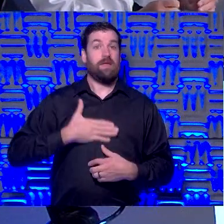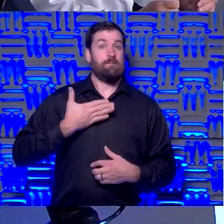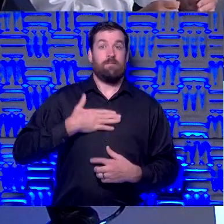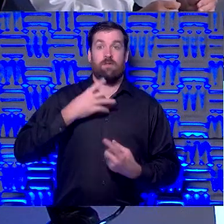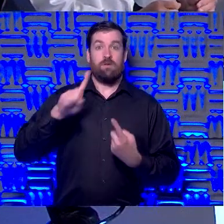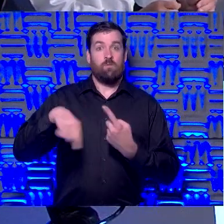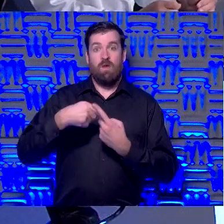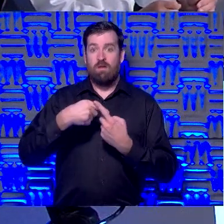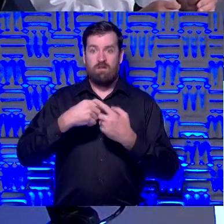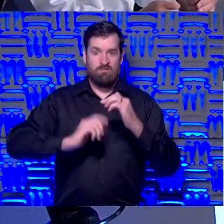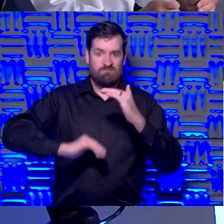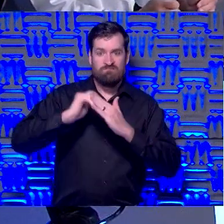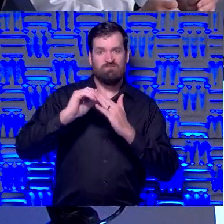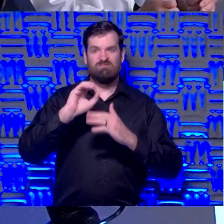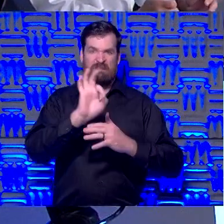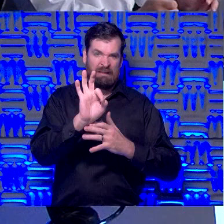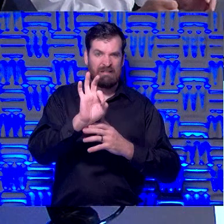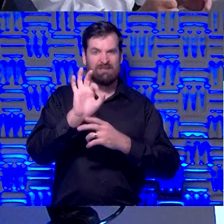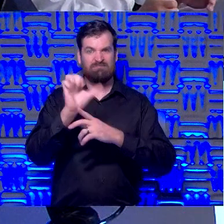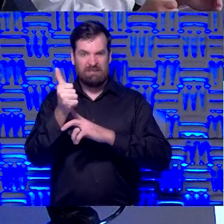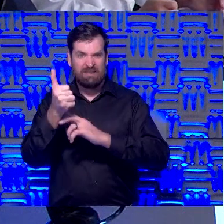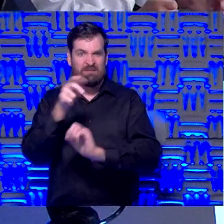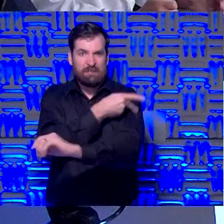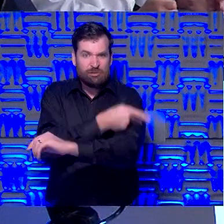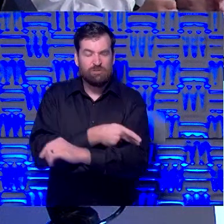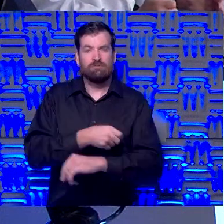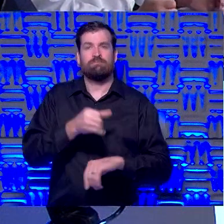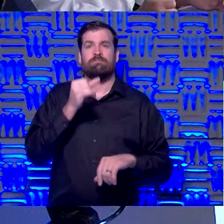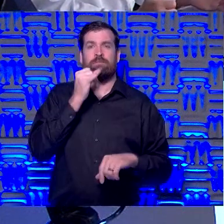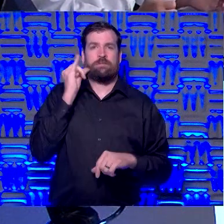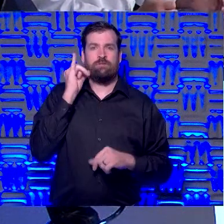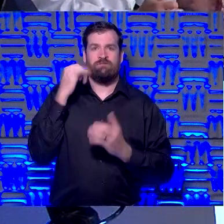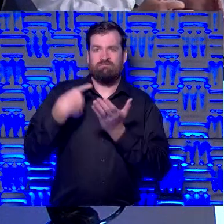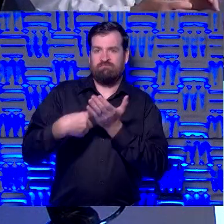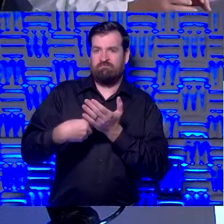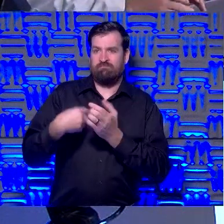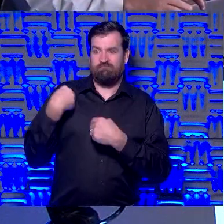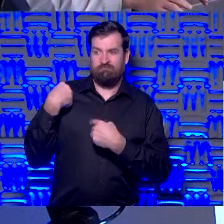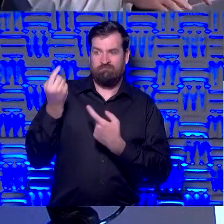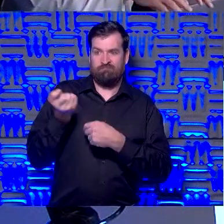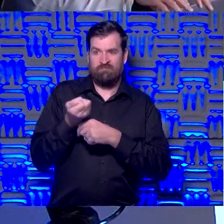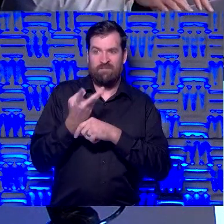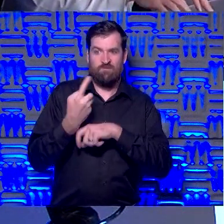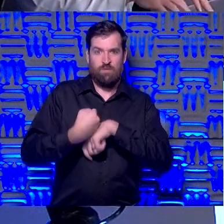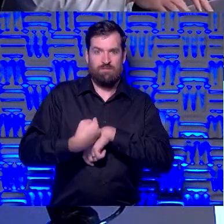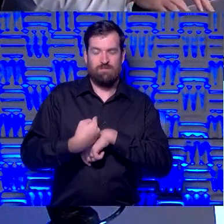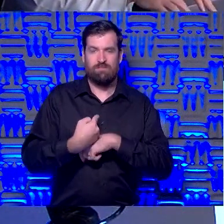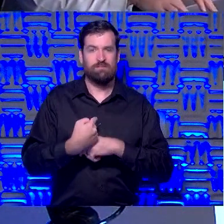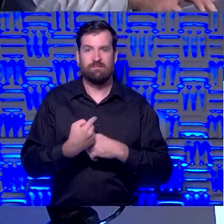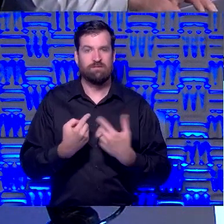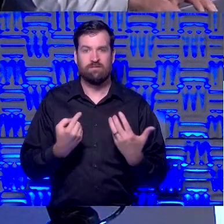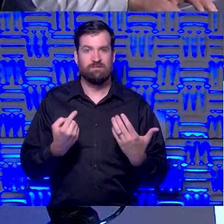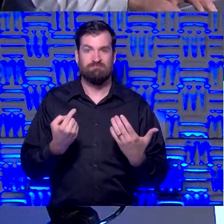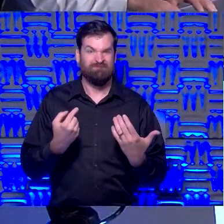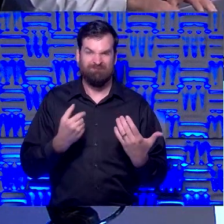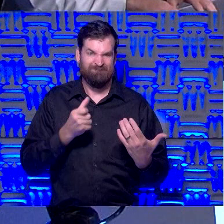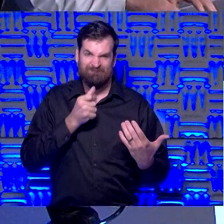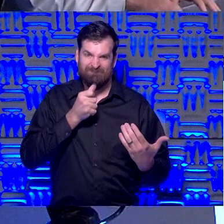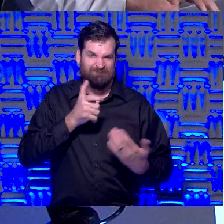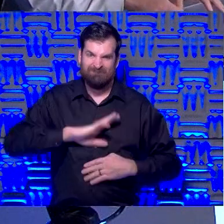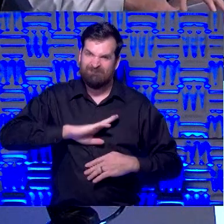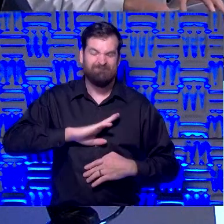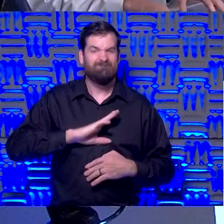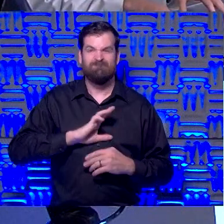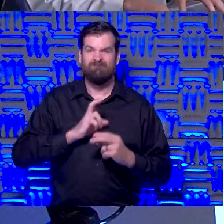reached 9 or 10 patients in the hospital. Yesterday we talked about, in the last few days, we've been talking about how we were not happy about